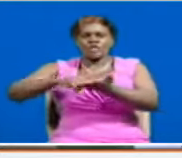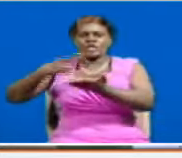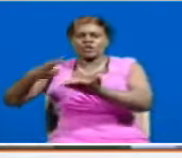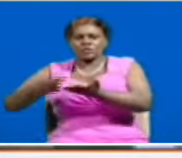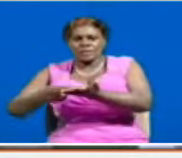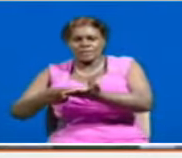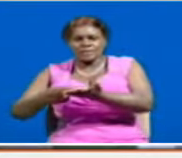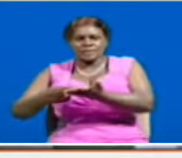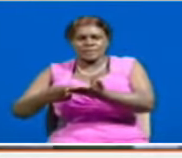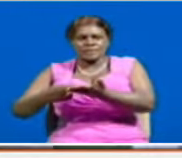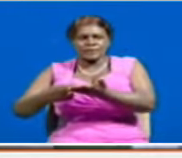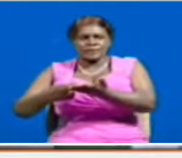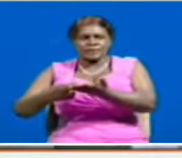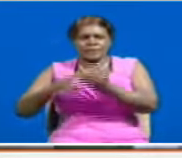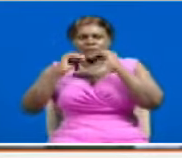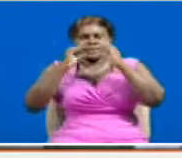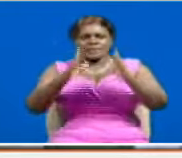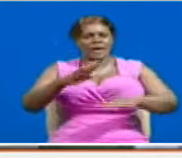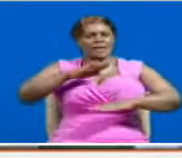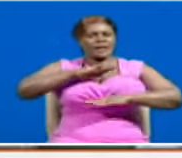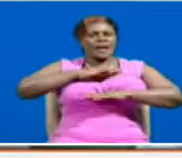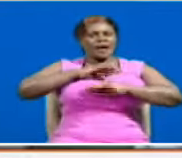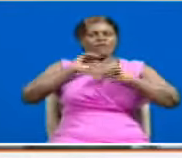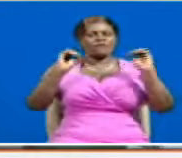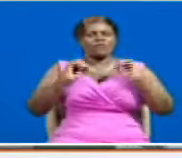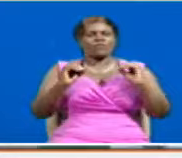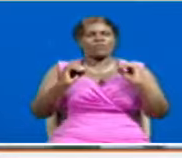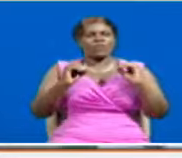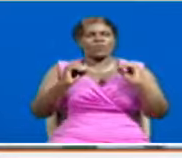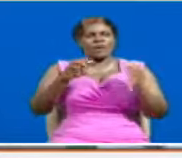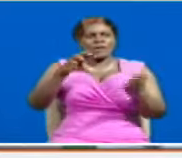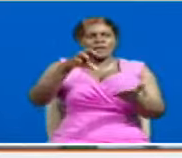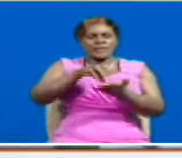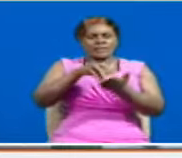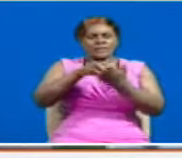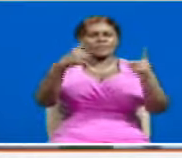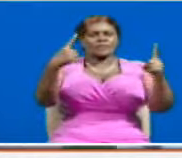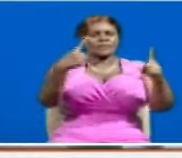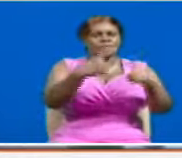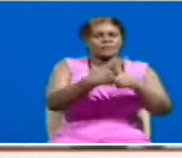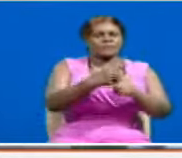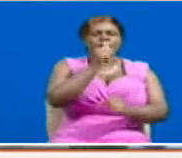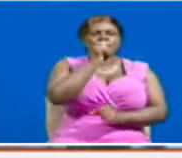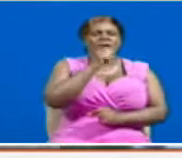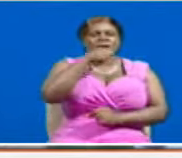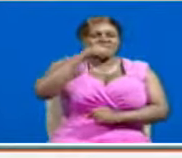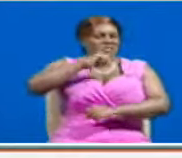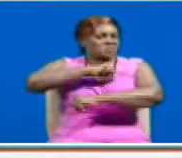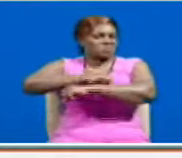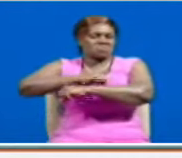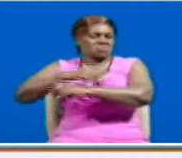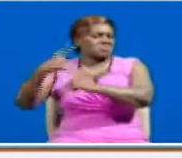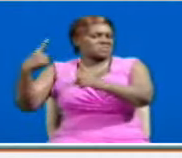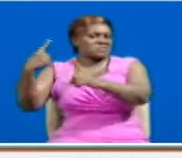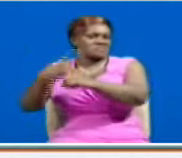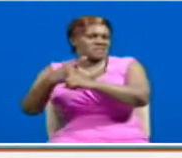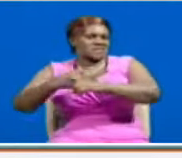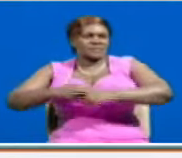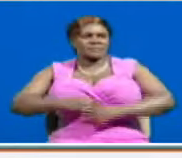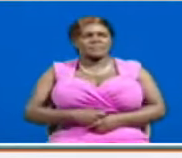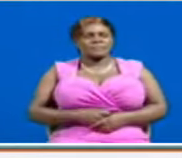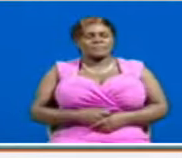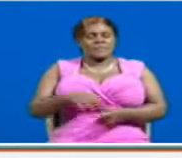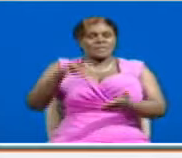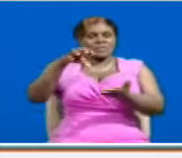their laboratories, and teacher shortage. The case is, however, different in the private schools.